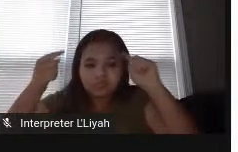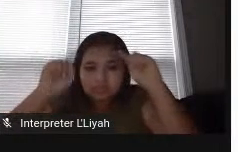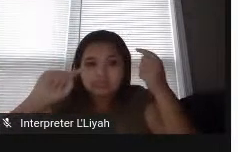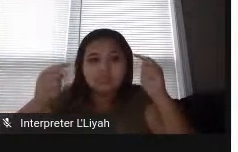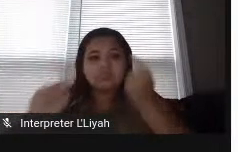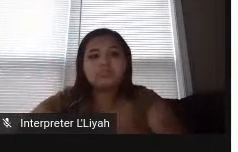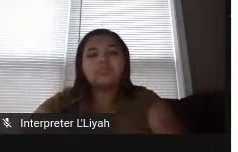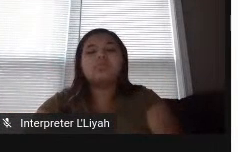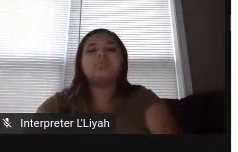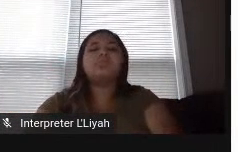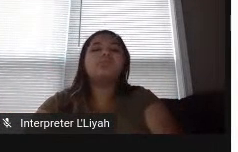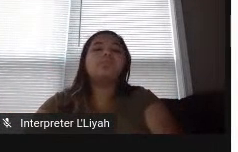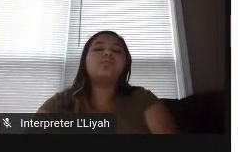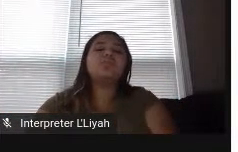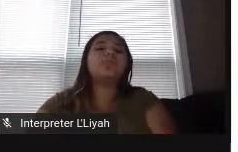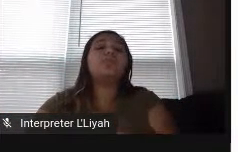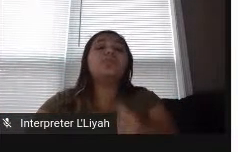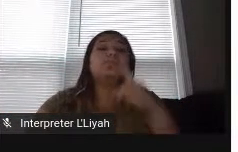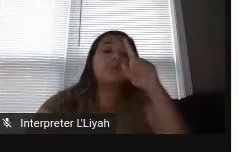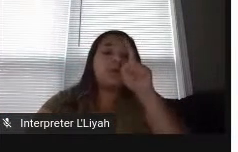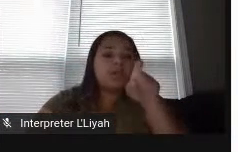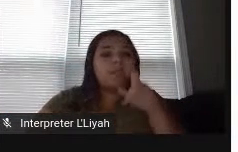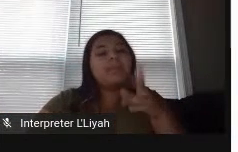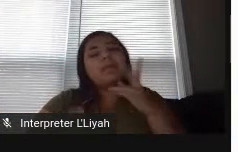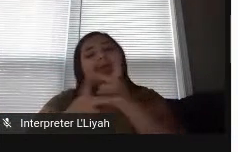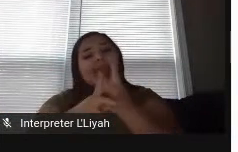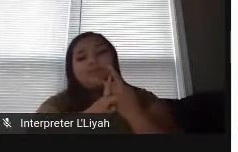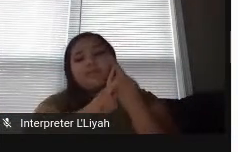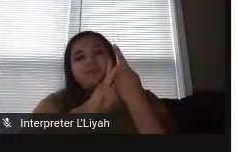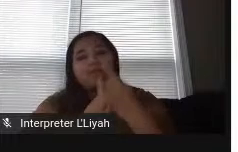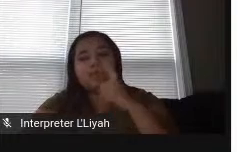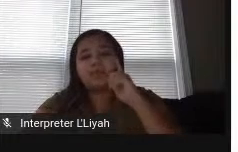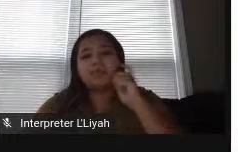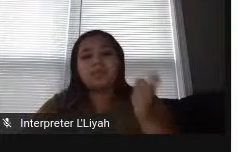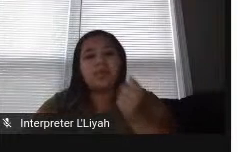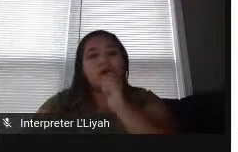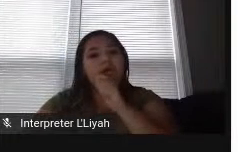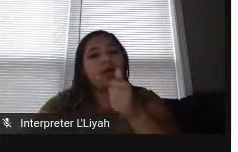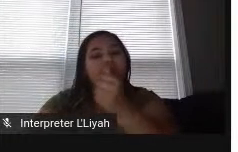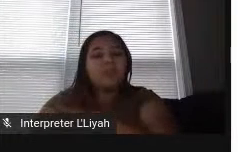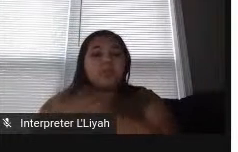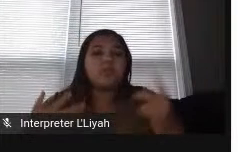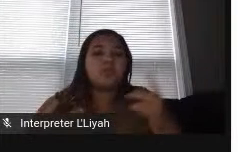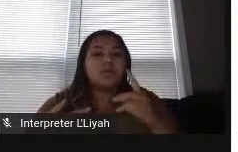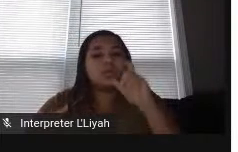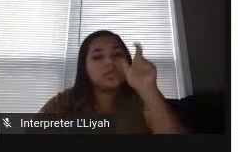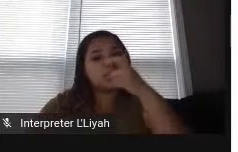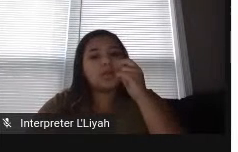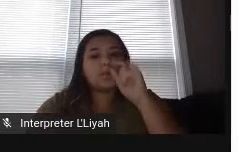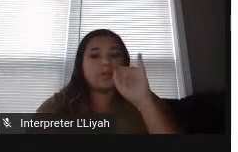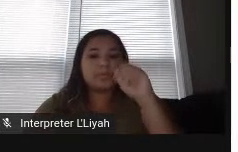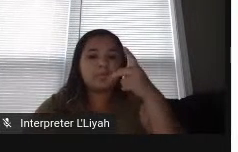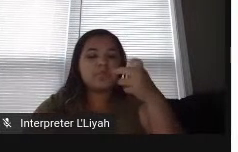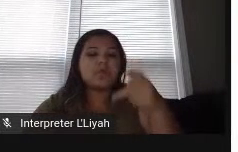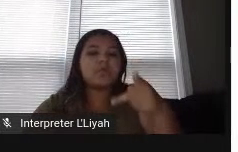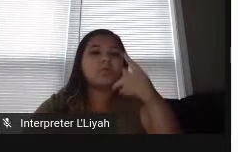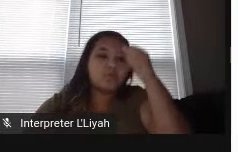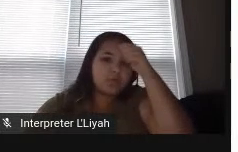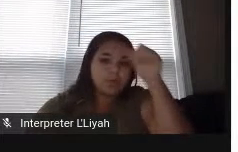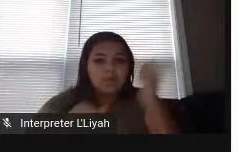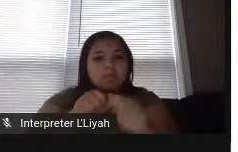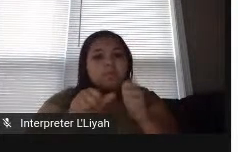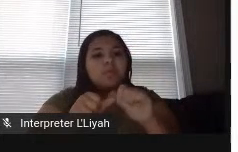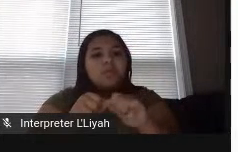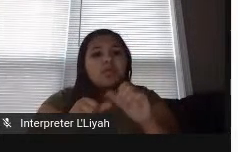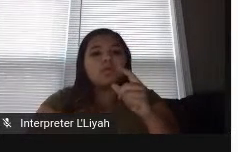headache. So you have to be careful because not every child needs an IEP. Remember, there